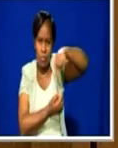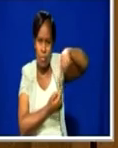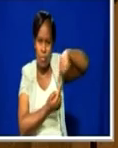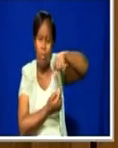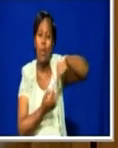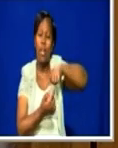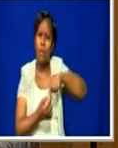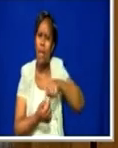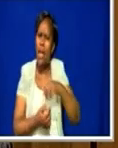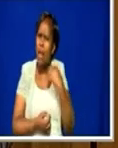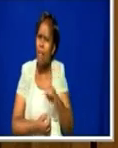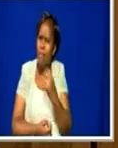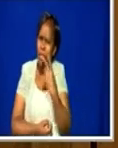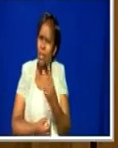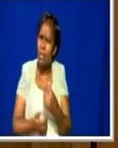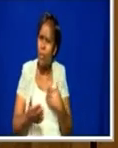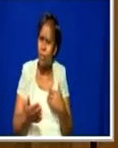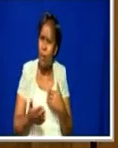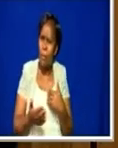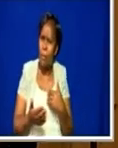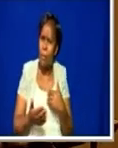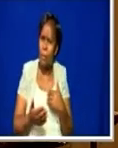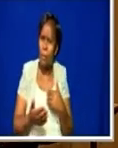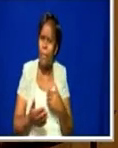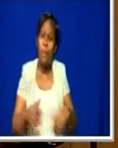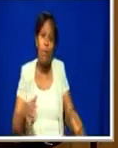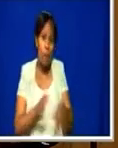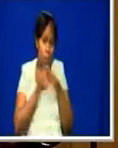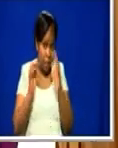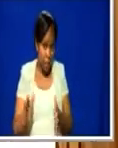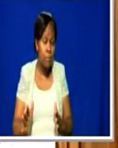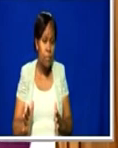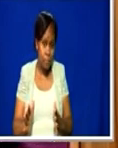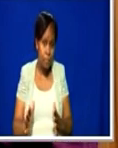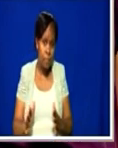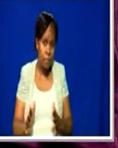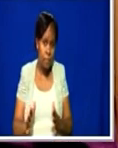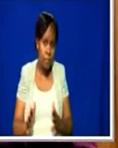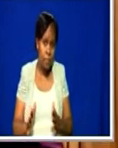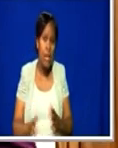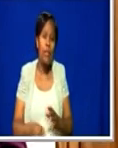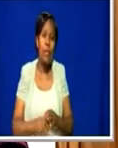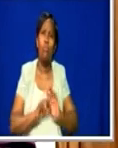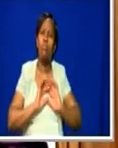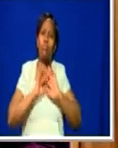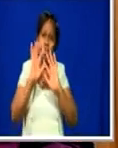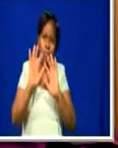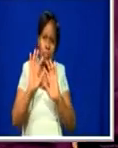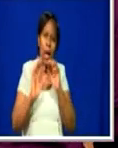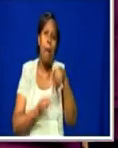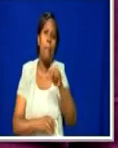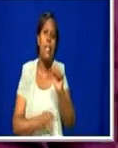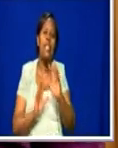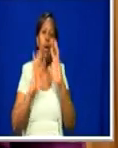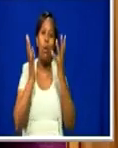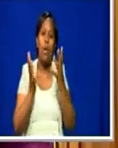spinning. Have you ever seen, for example, the footballers? Especially basketballers. They're the ones Yes, who. they are the ones who are